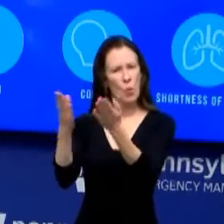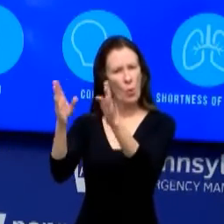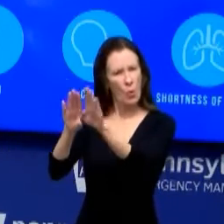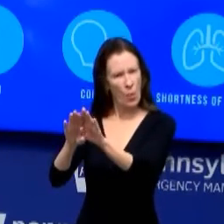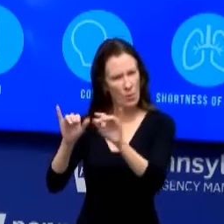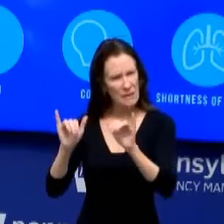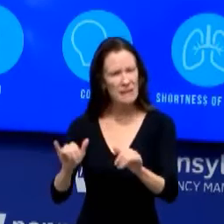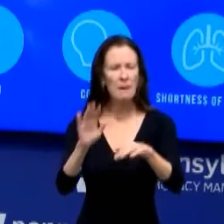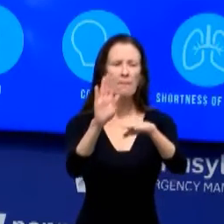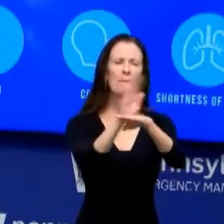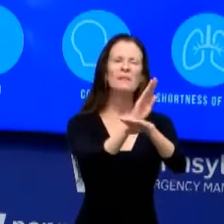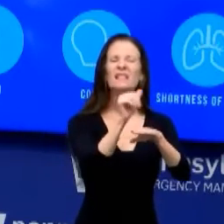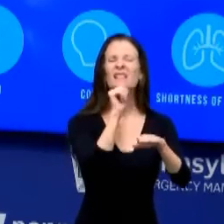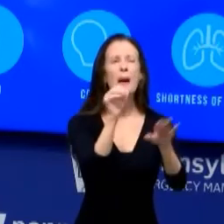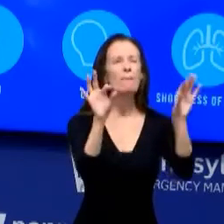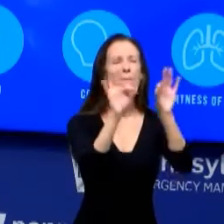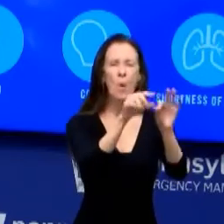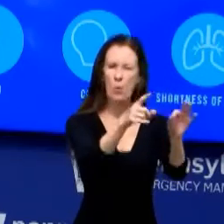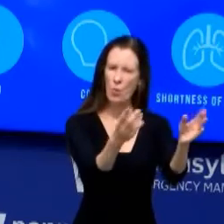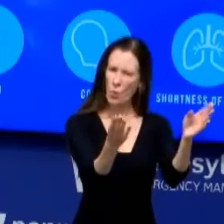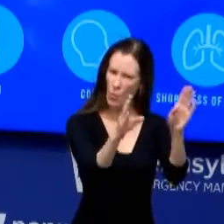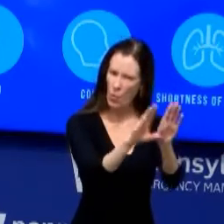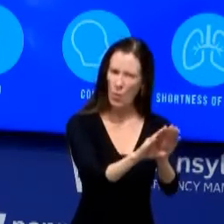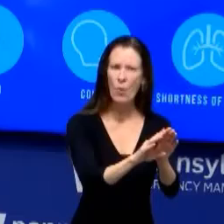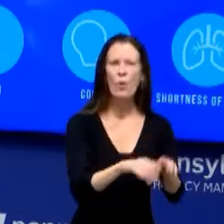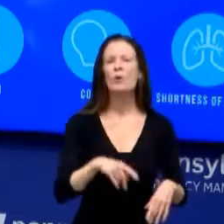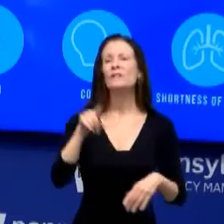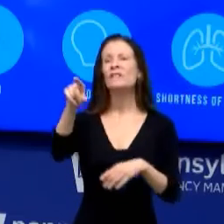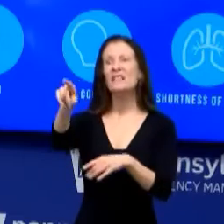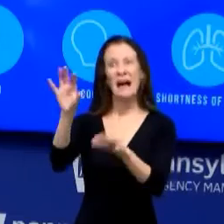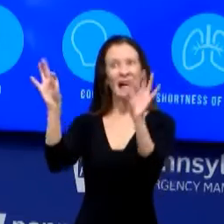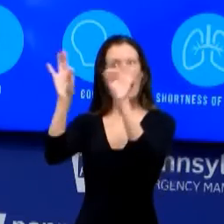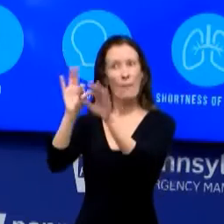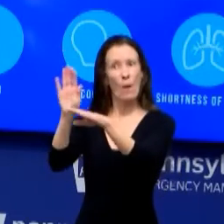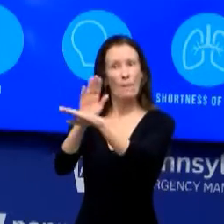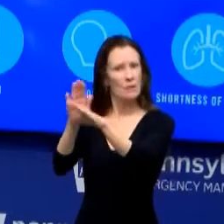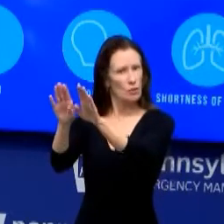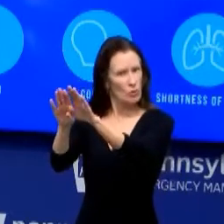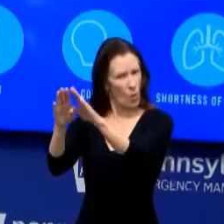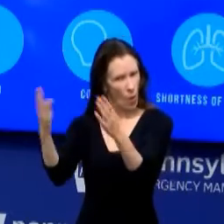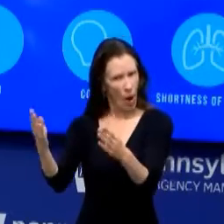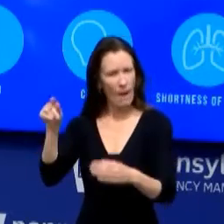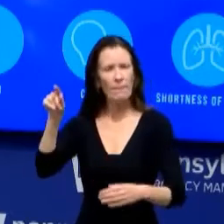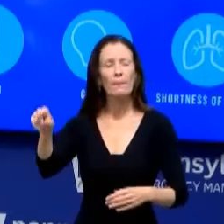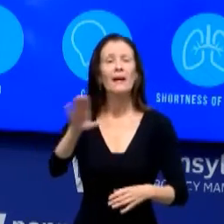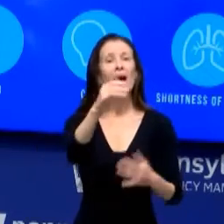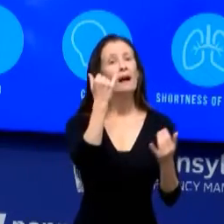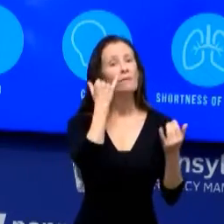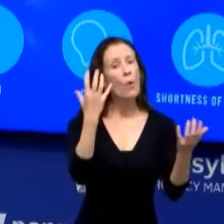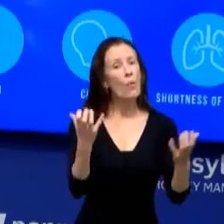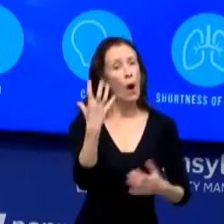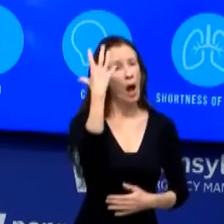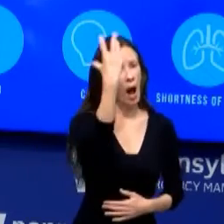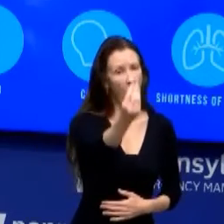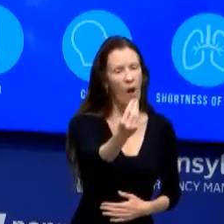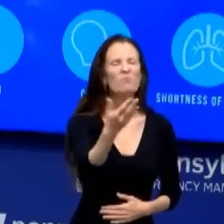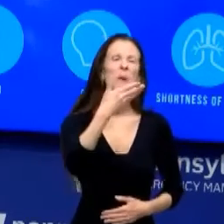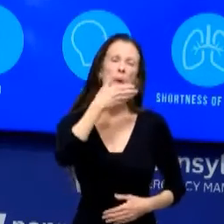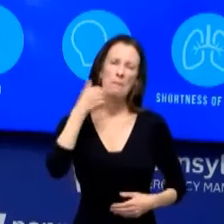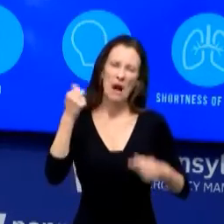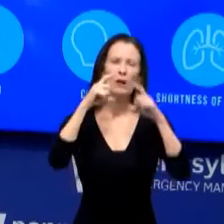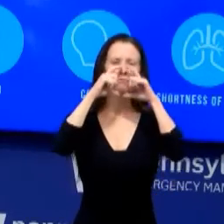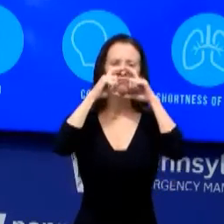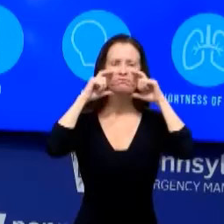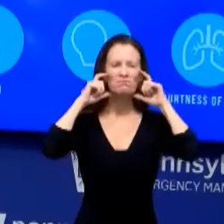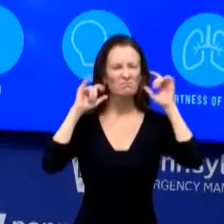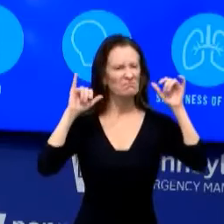the new mask order if someone is going outside. And so we're going to depend upon Pennsylvanians